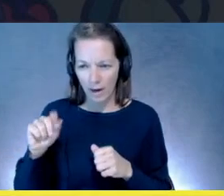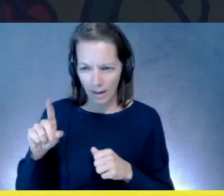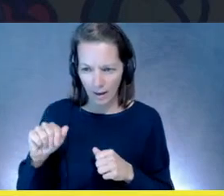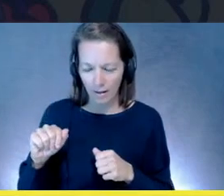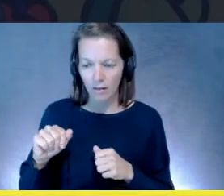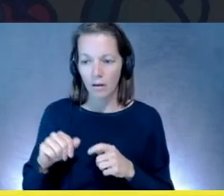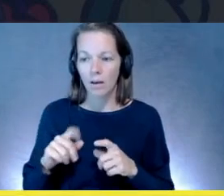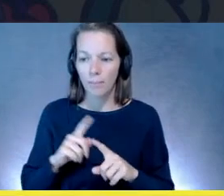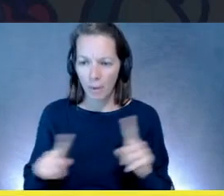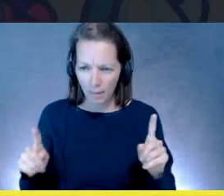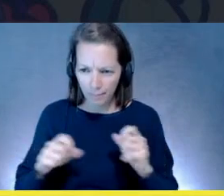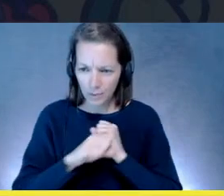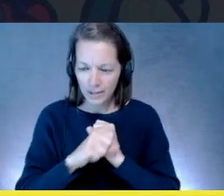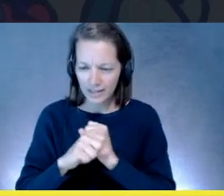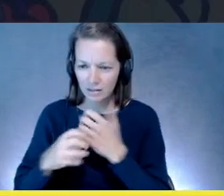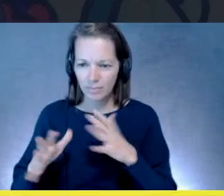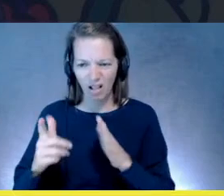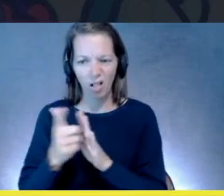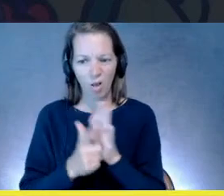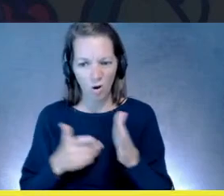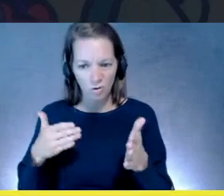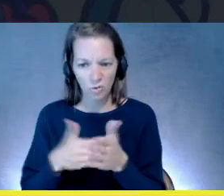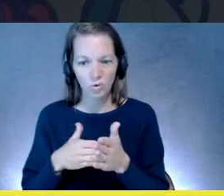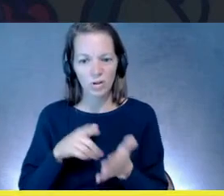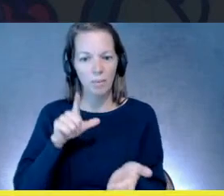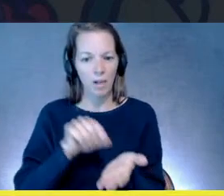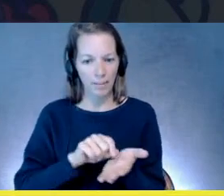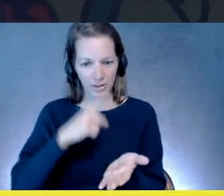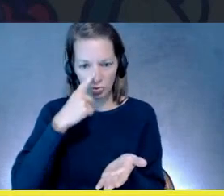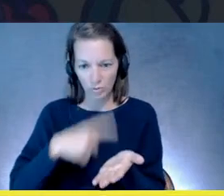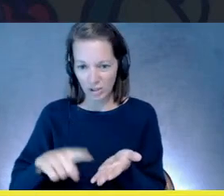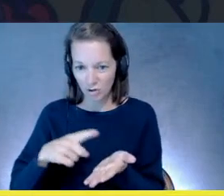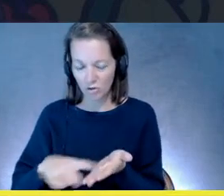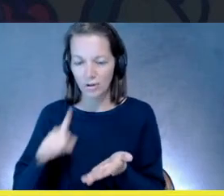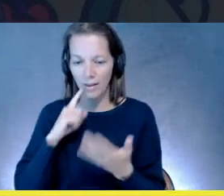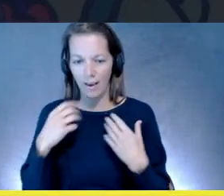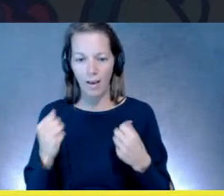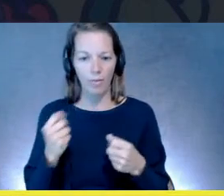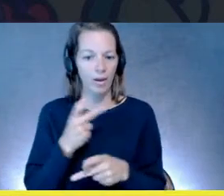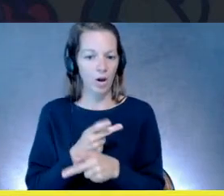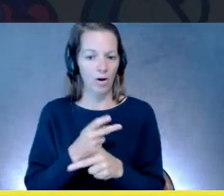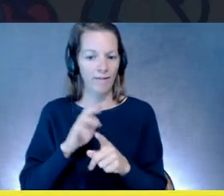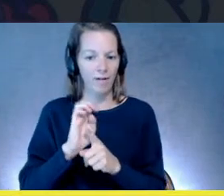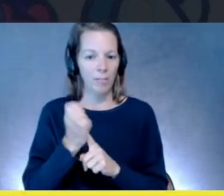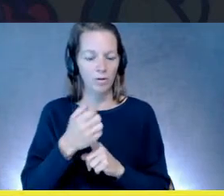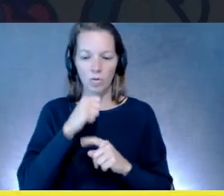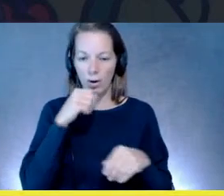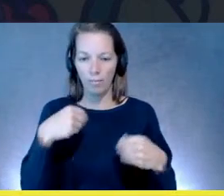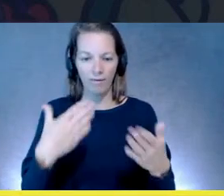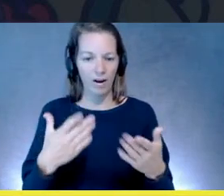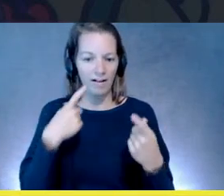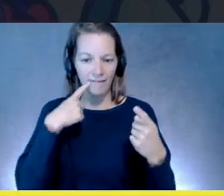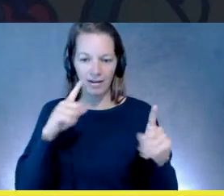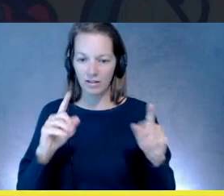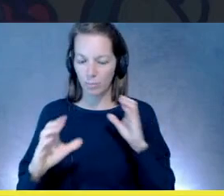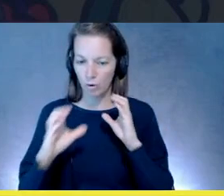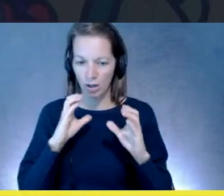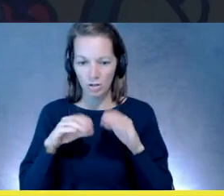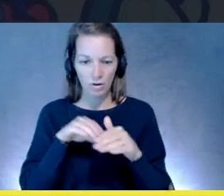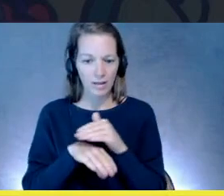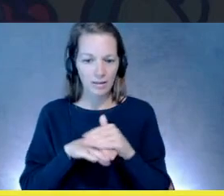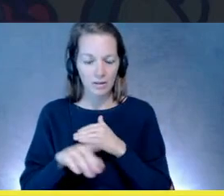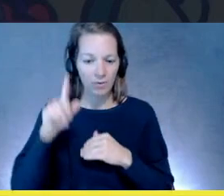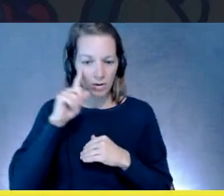there have been several lawsuits and published research studies indicating that healthcare environments are not providing effective communication access to deaf patients.